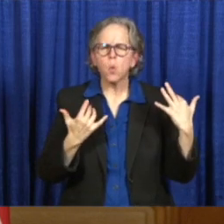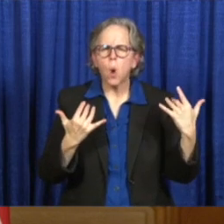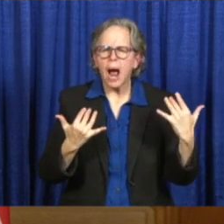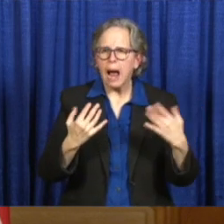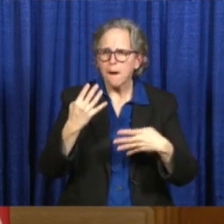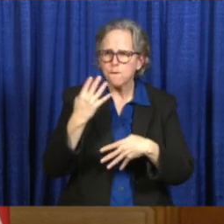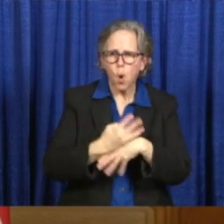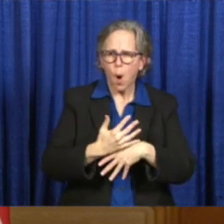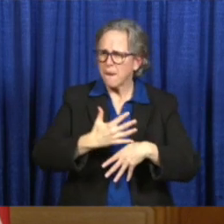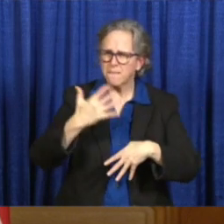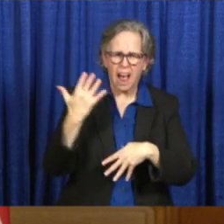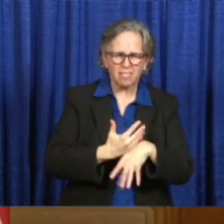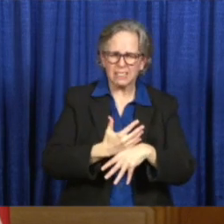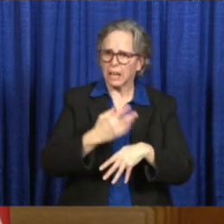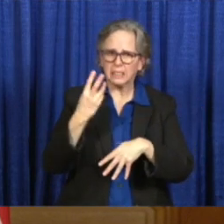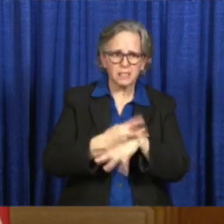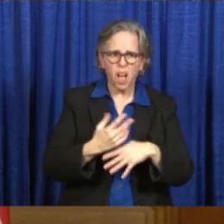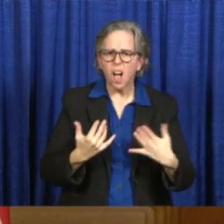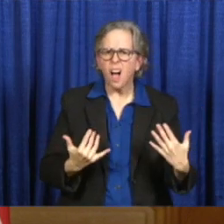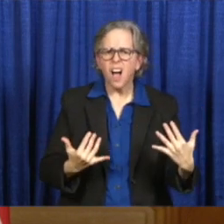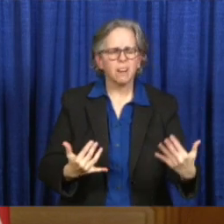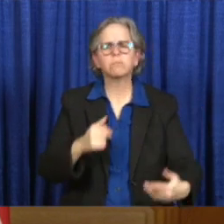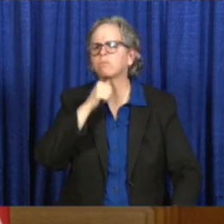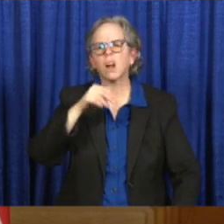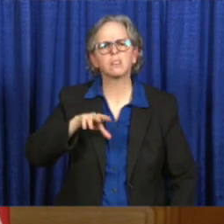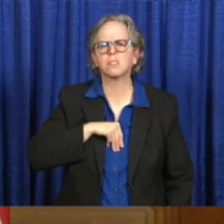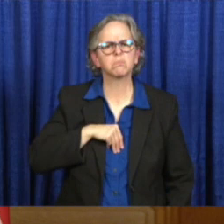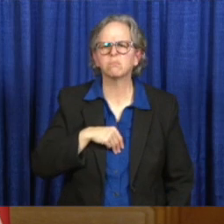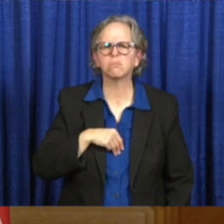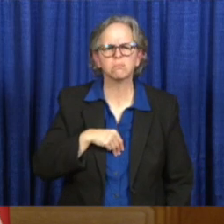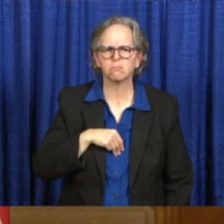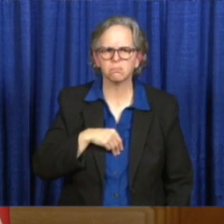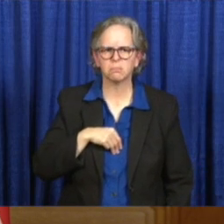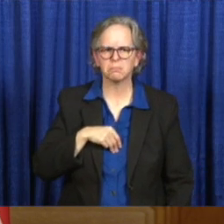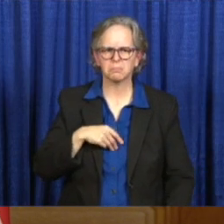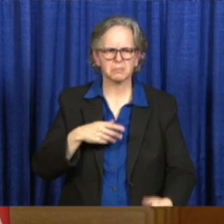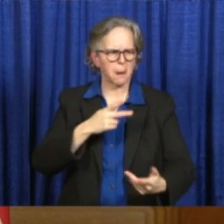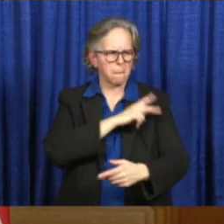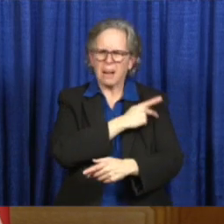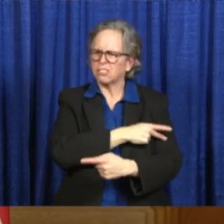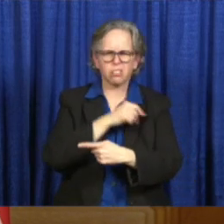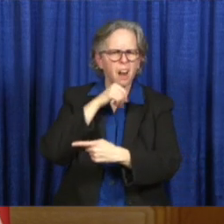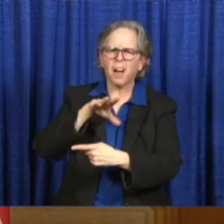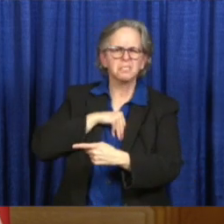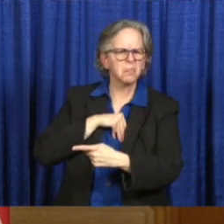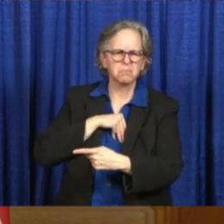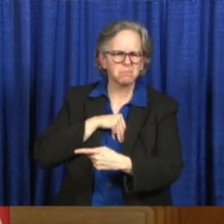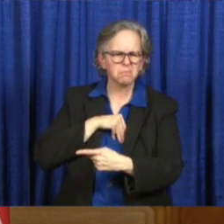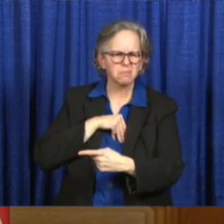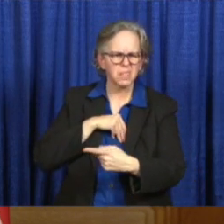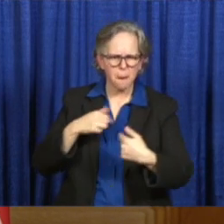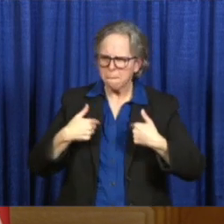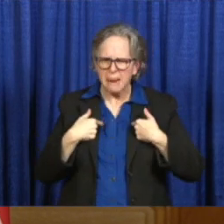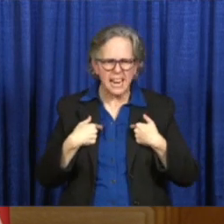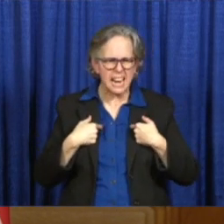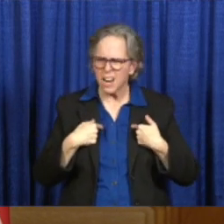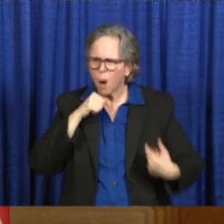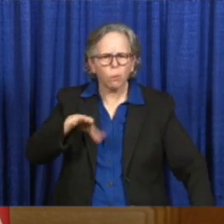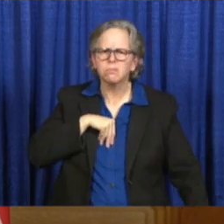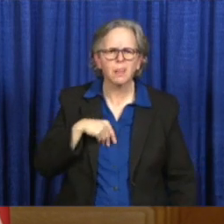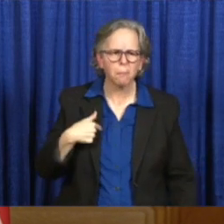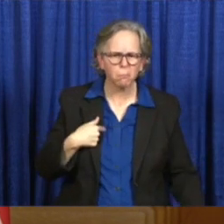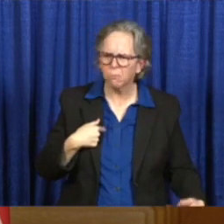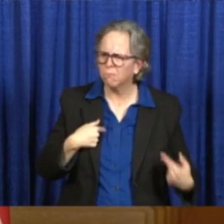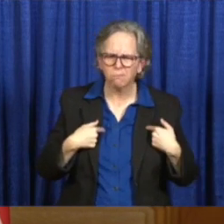simply unacceptable. It's unacceptable to the patient. It's unacceptable for the rest of us, because